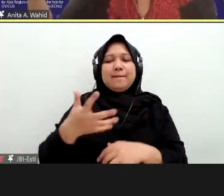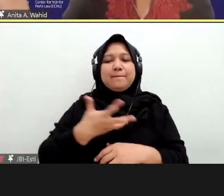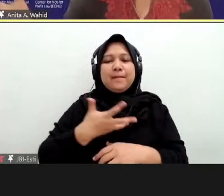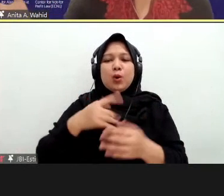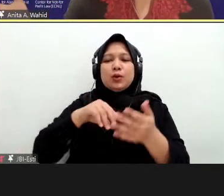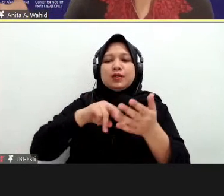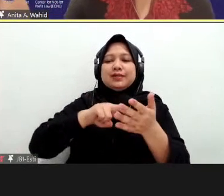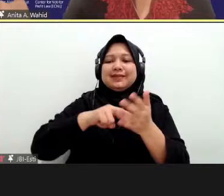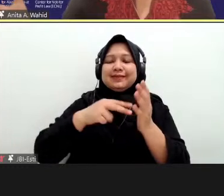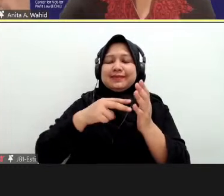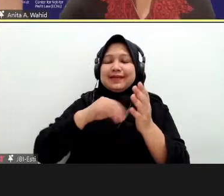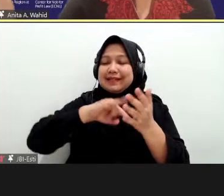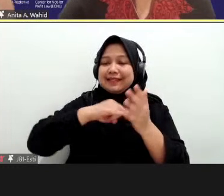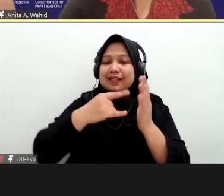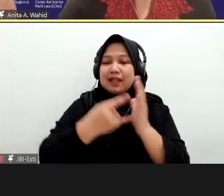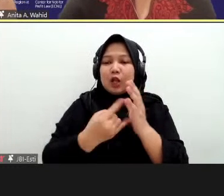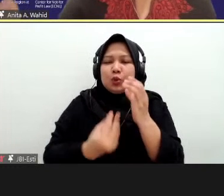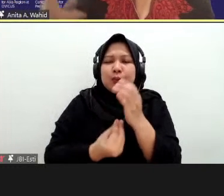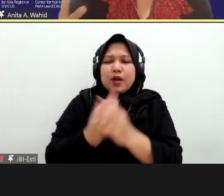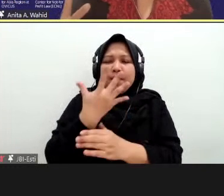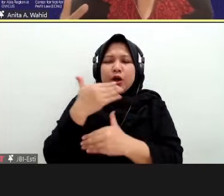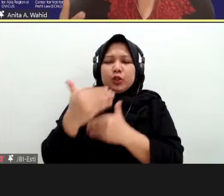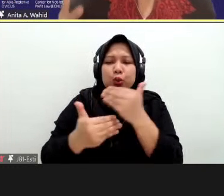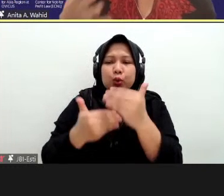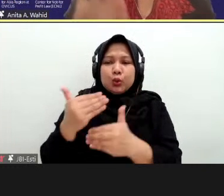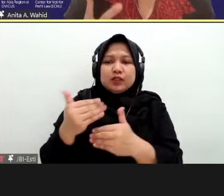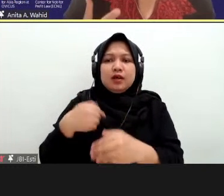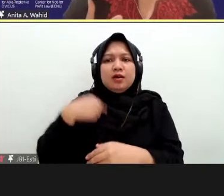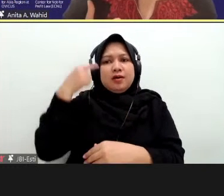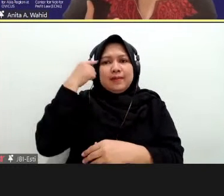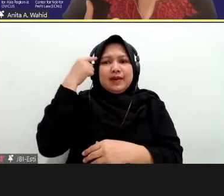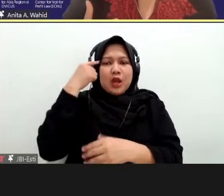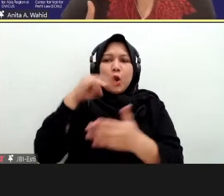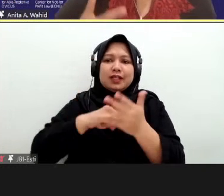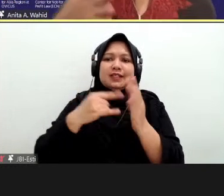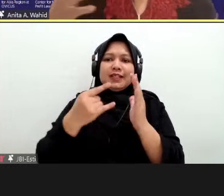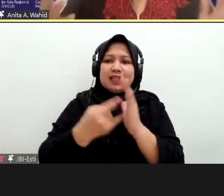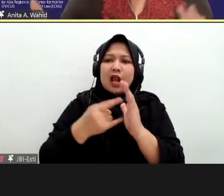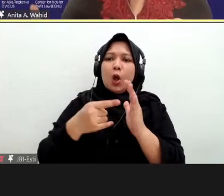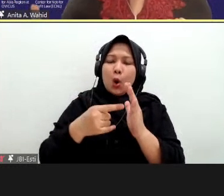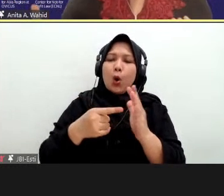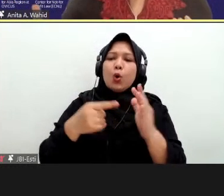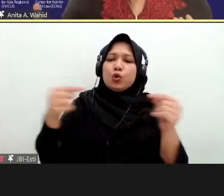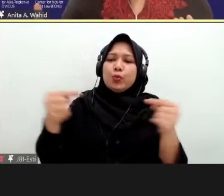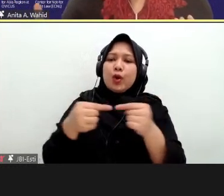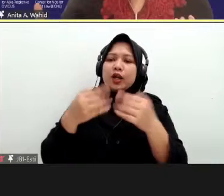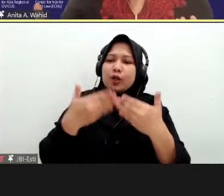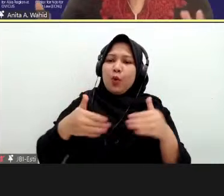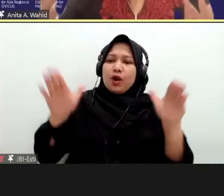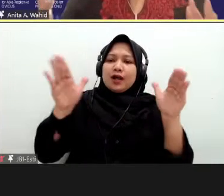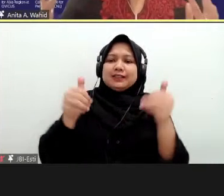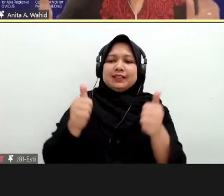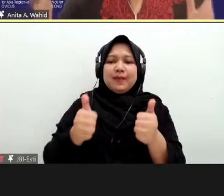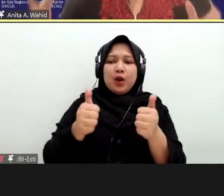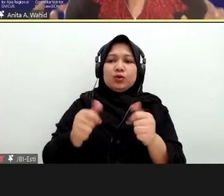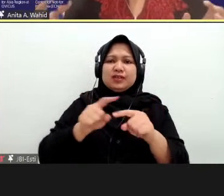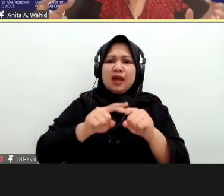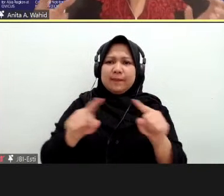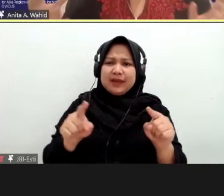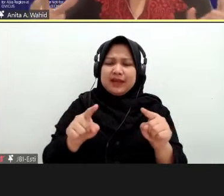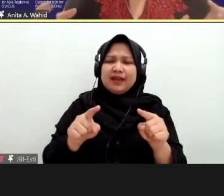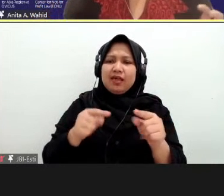expand. At the moment, perhaps we think that this digital technology is such a great access for